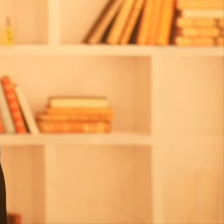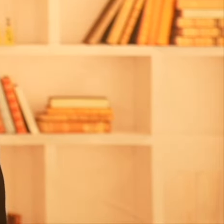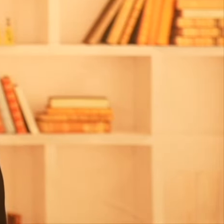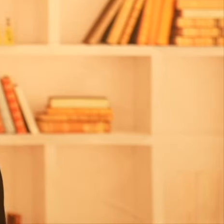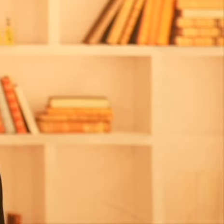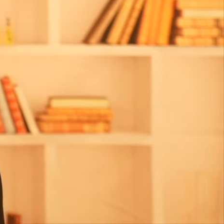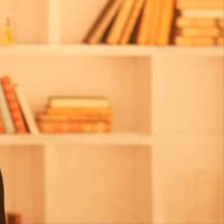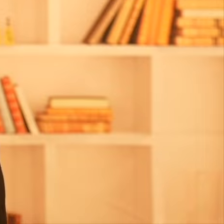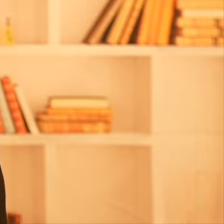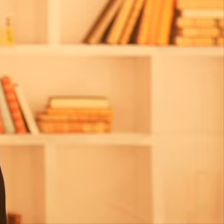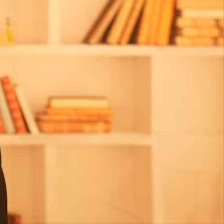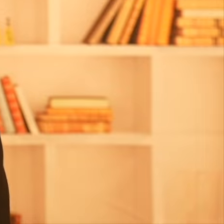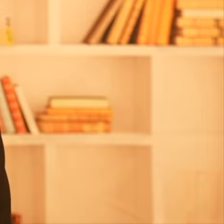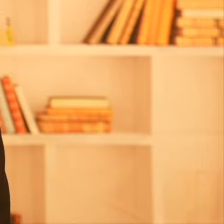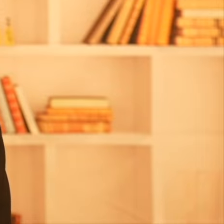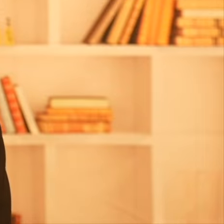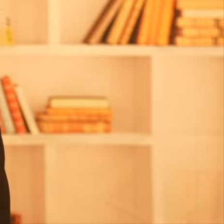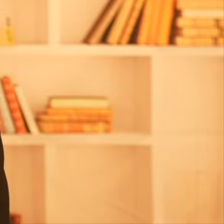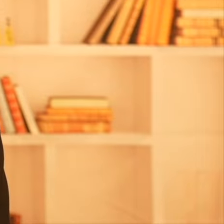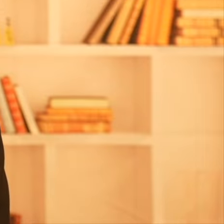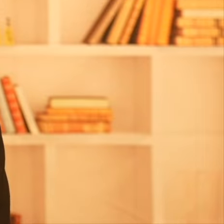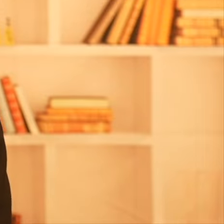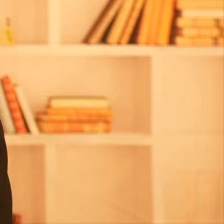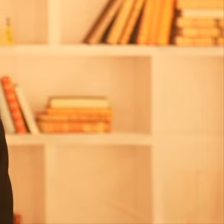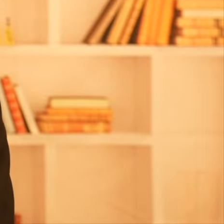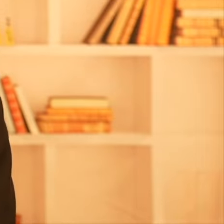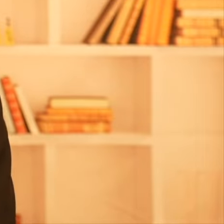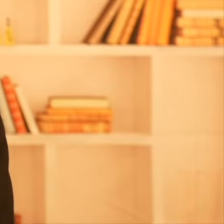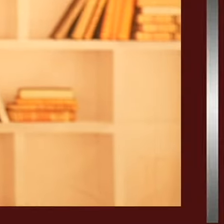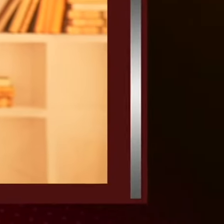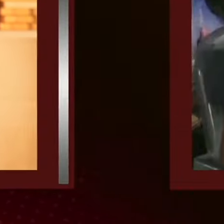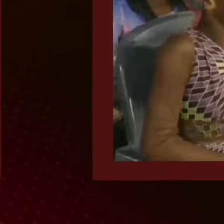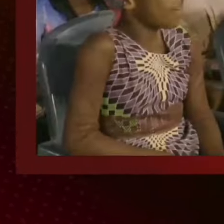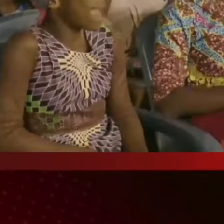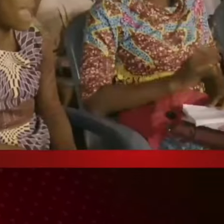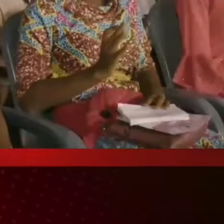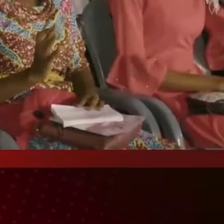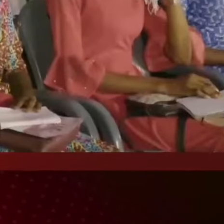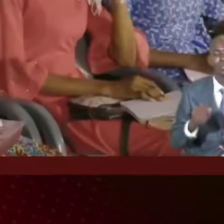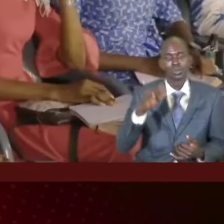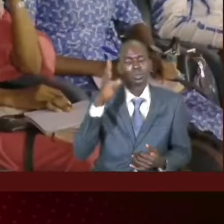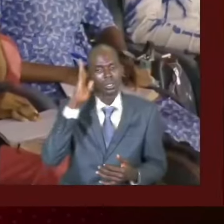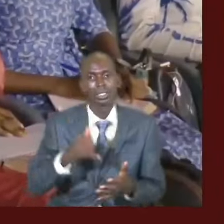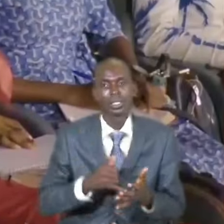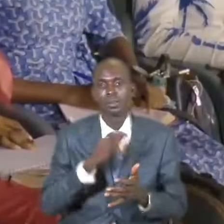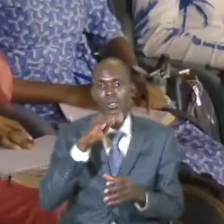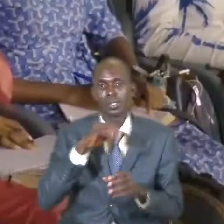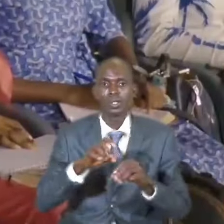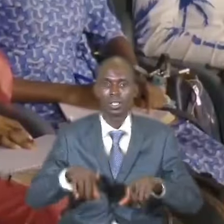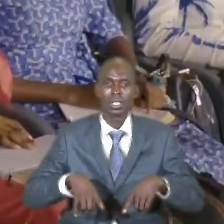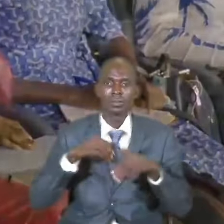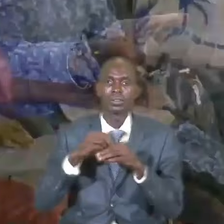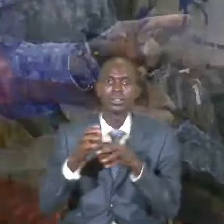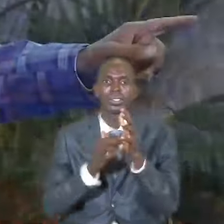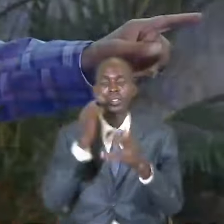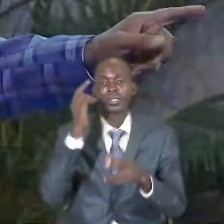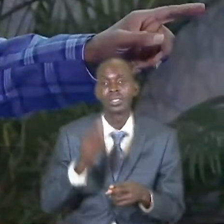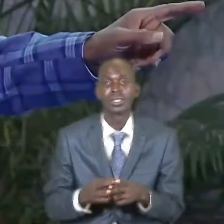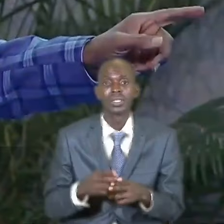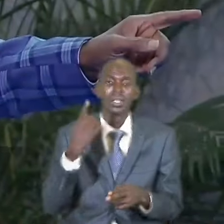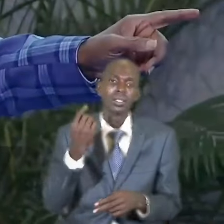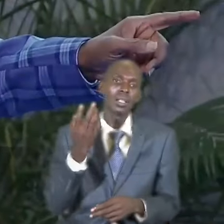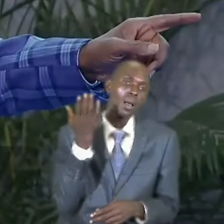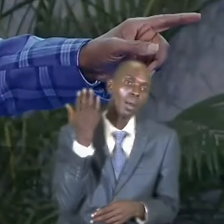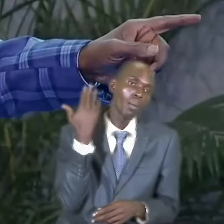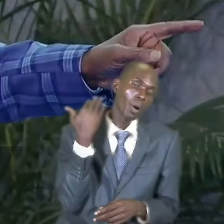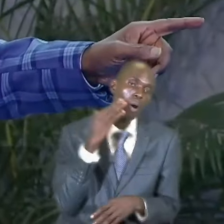the man of God now, and let's learn about Paul after this divine interruption. The past all gone, the